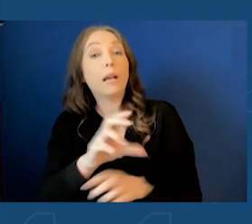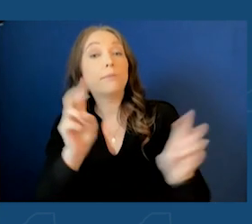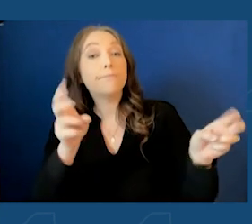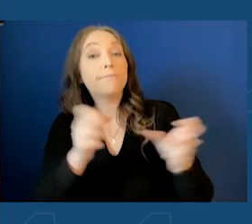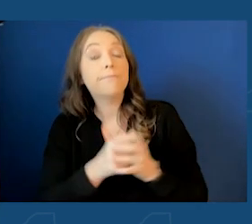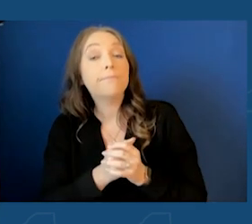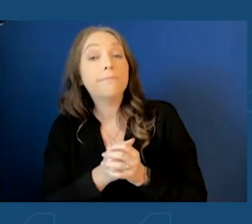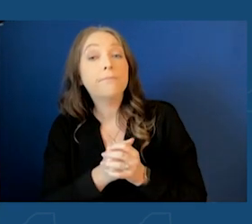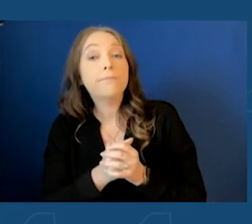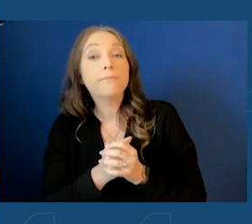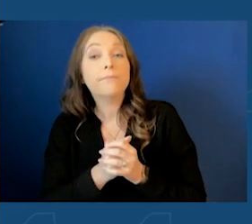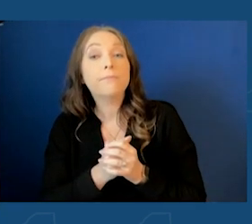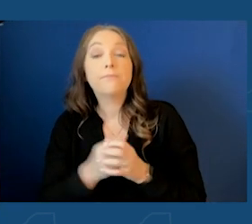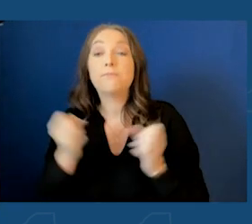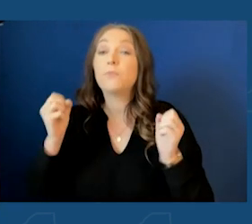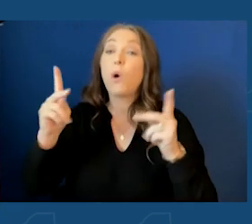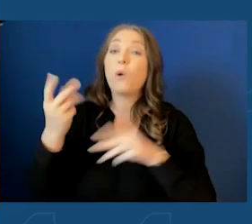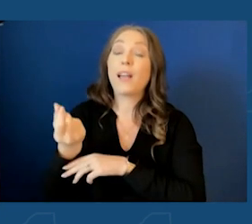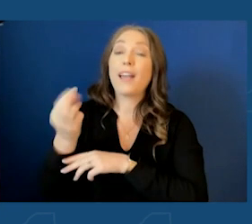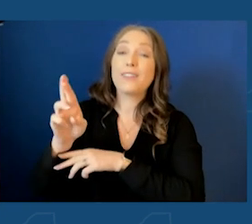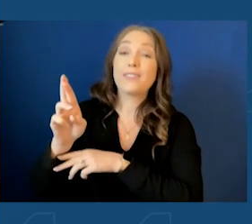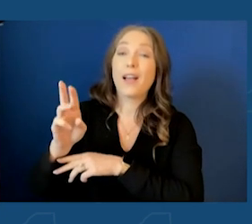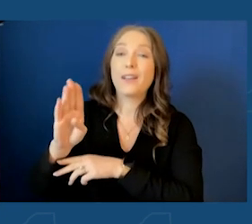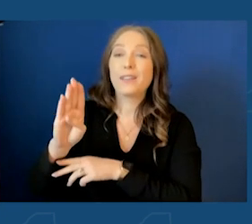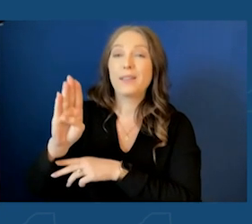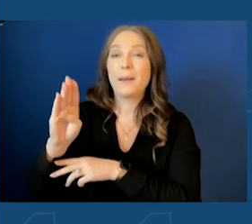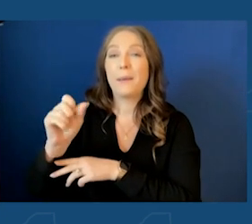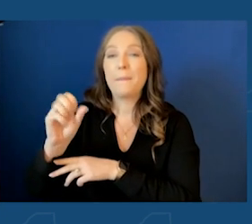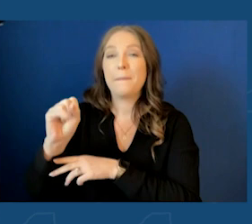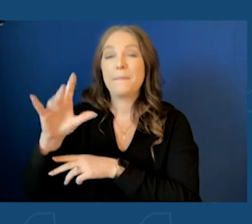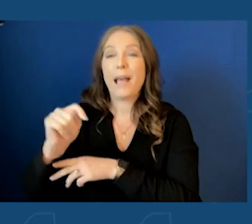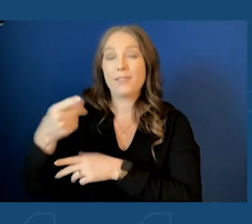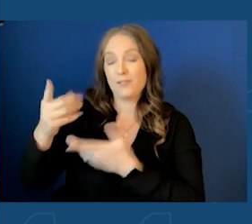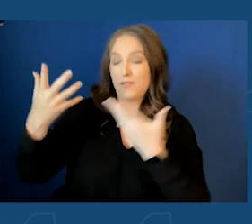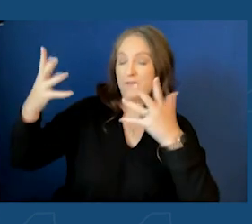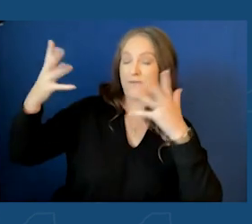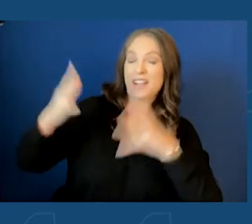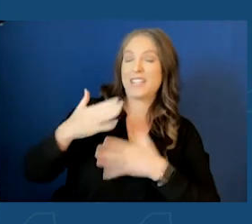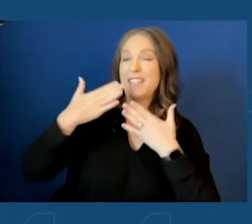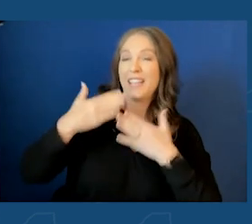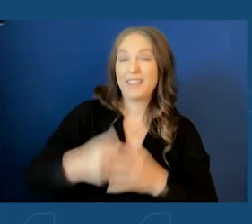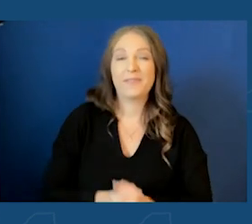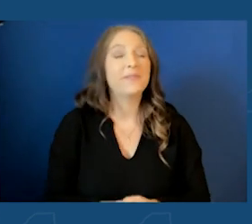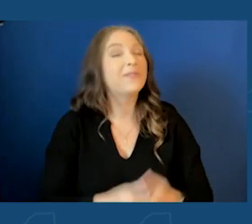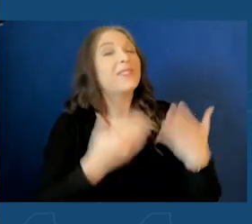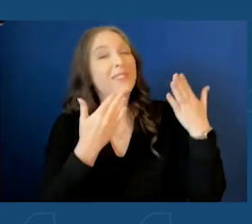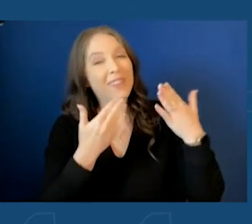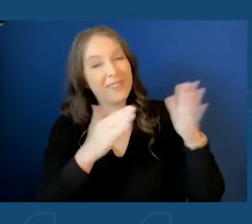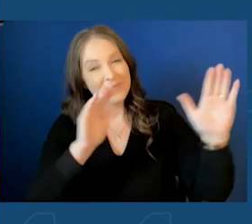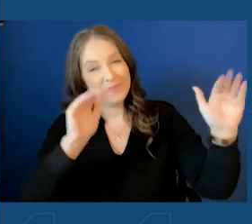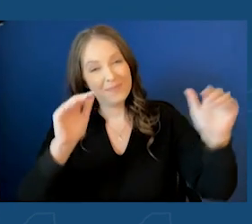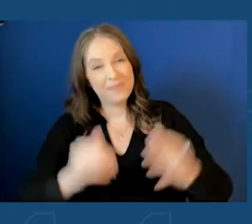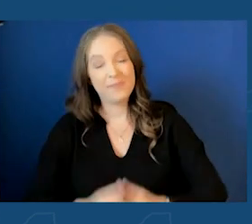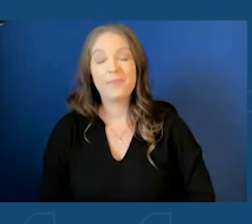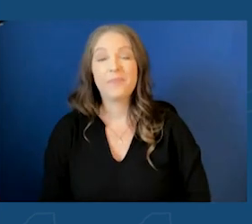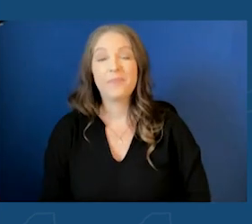All right, Dr. Bassett, you're discharged. All right, carry on. All right, Thank you. Thank you. All right.